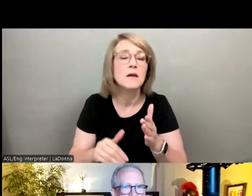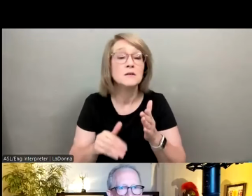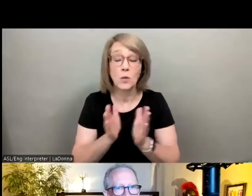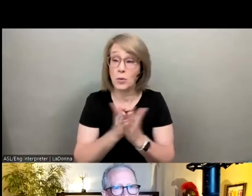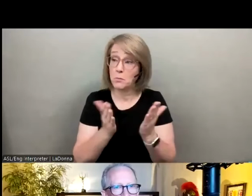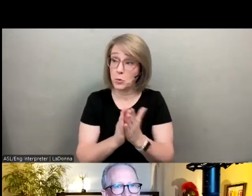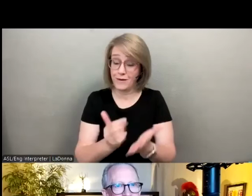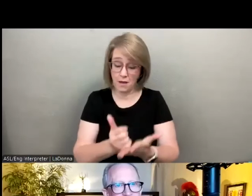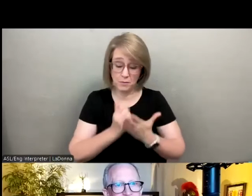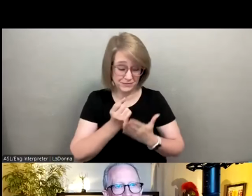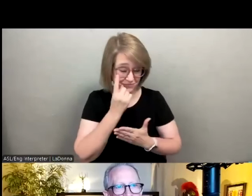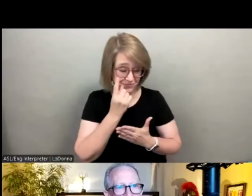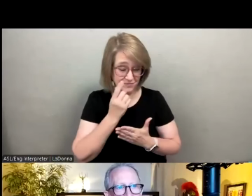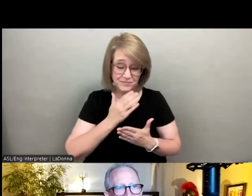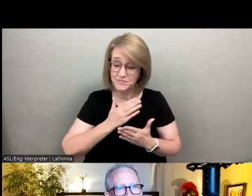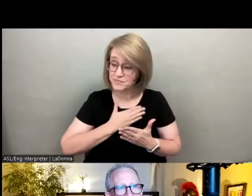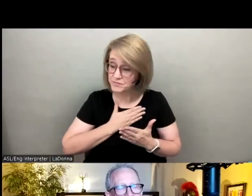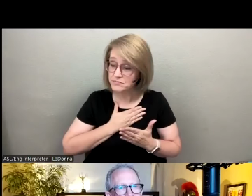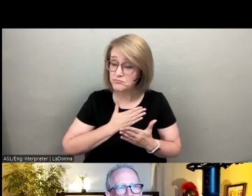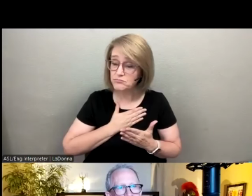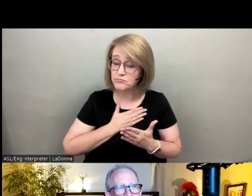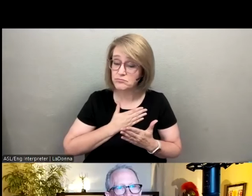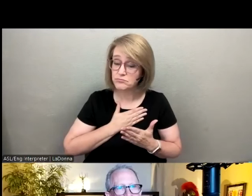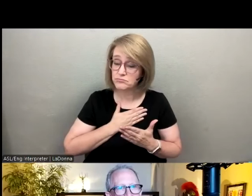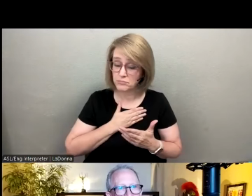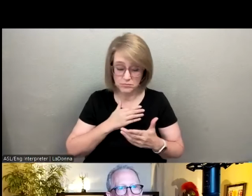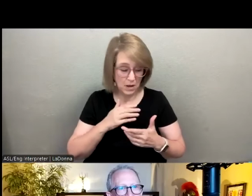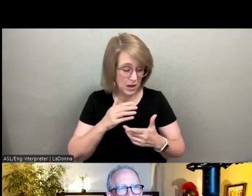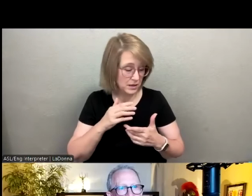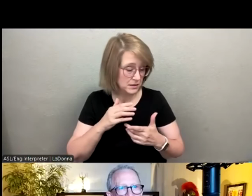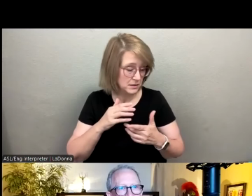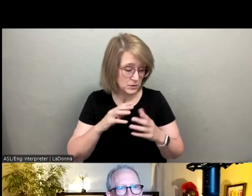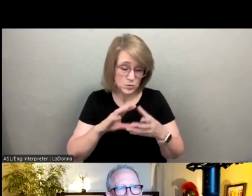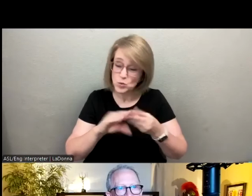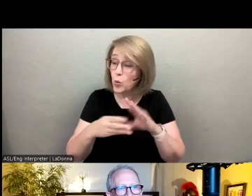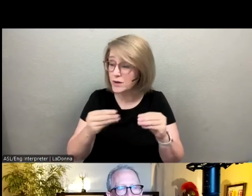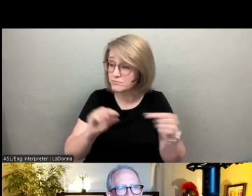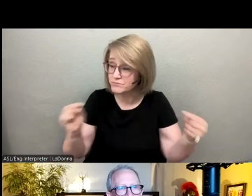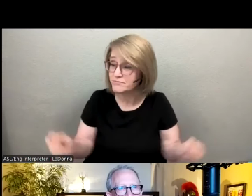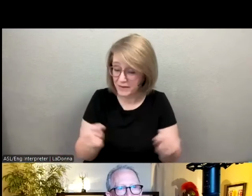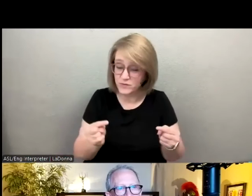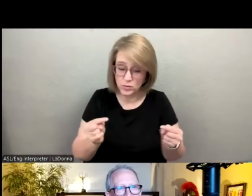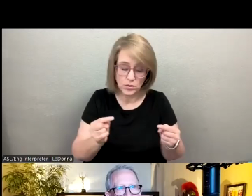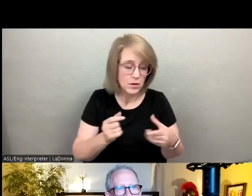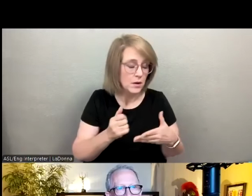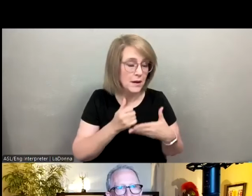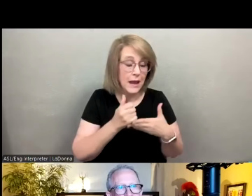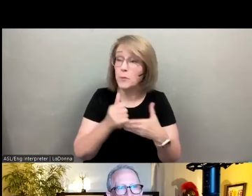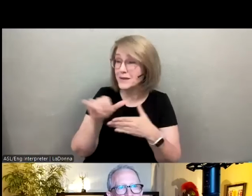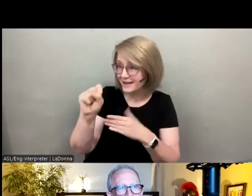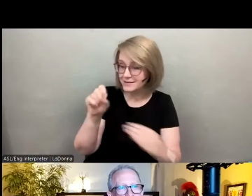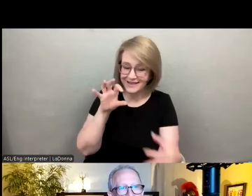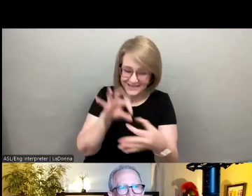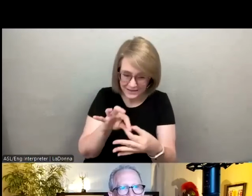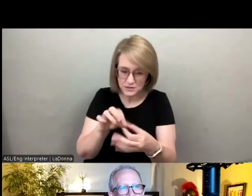is, when you connect with others, it doesn't just help them maybe begin that process of healing, but it helps you. And